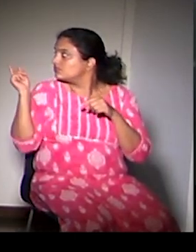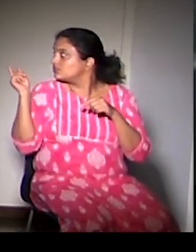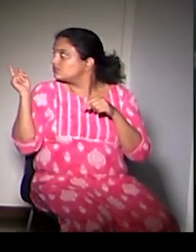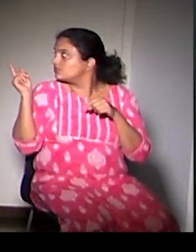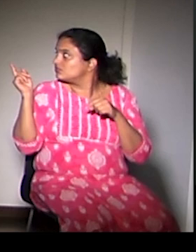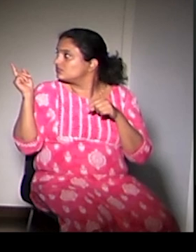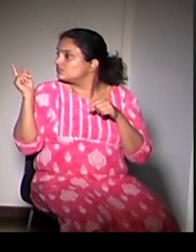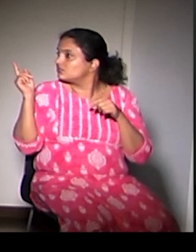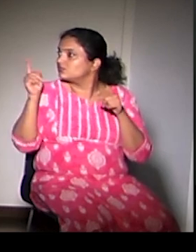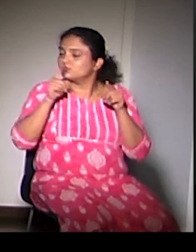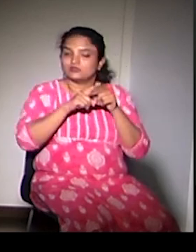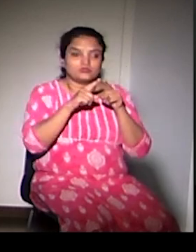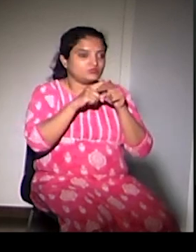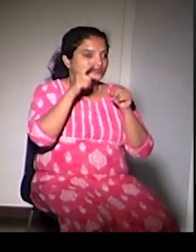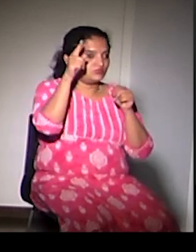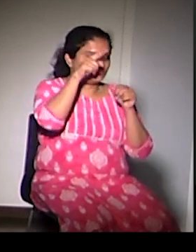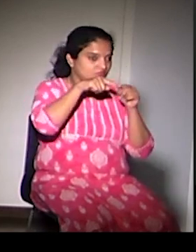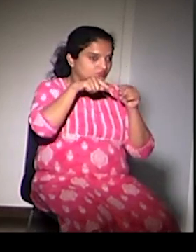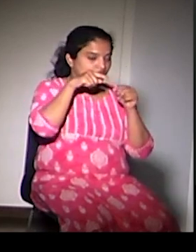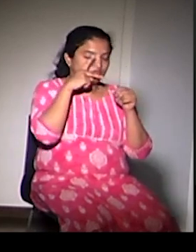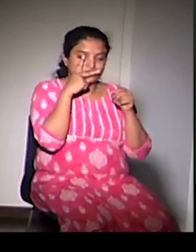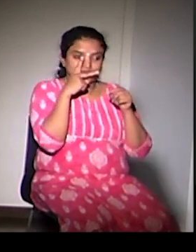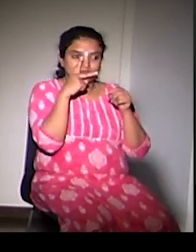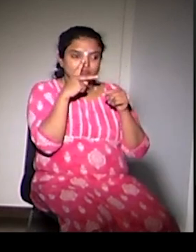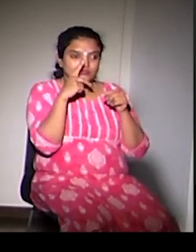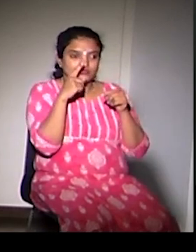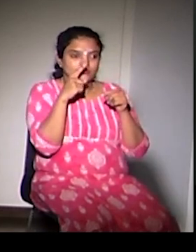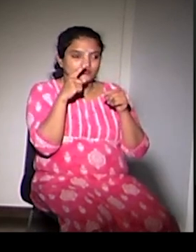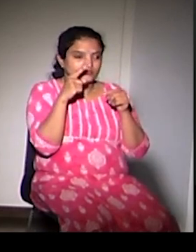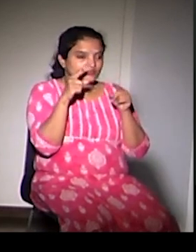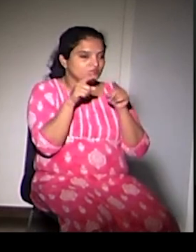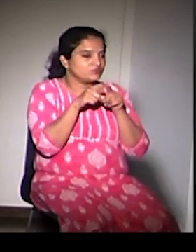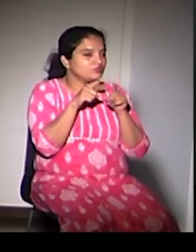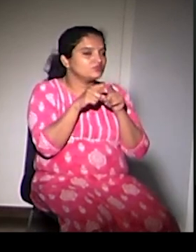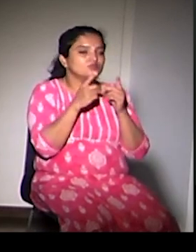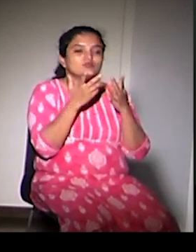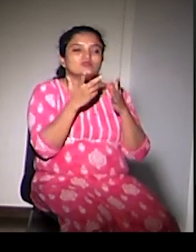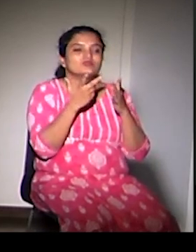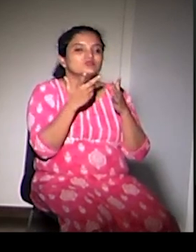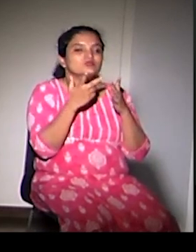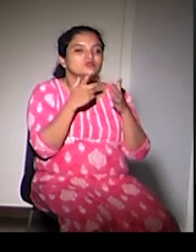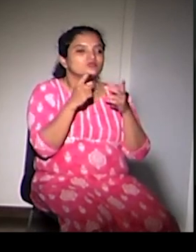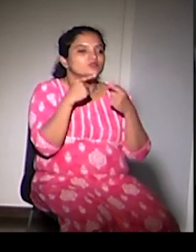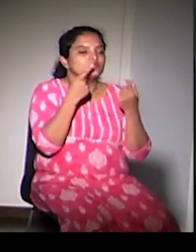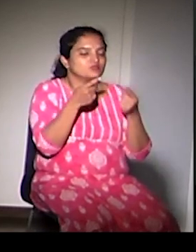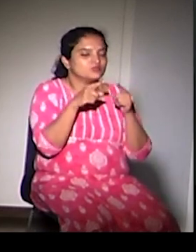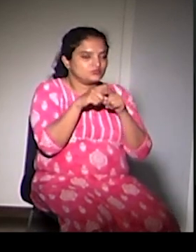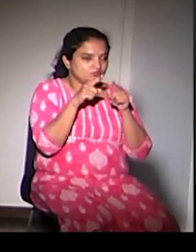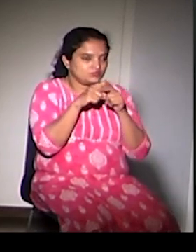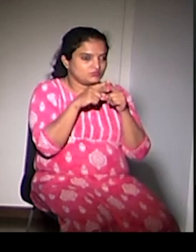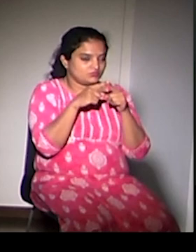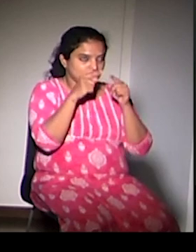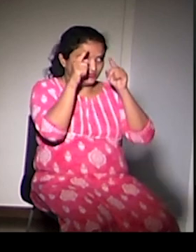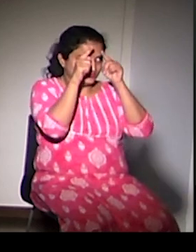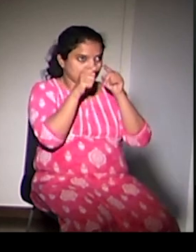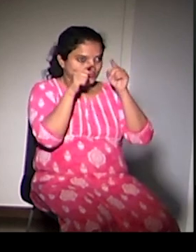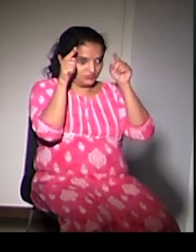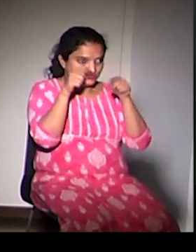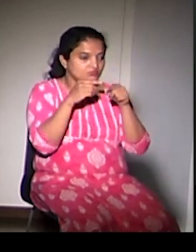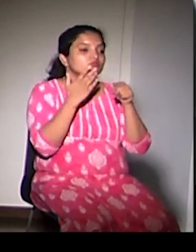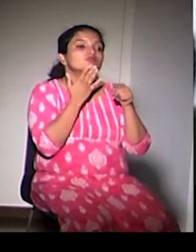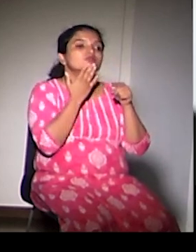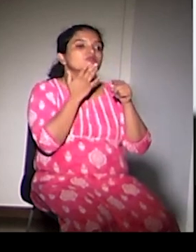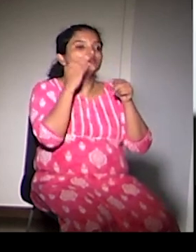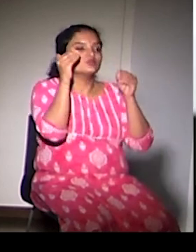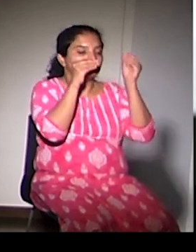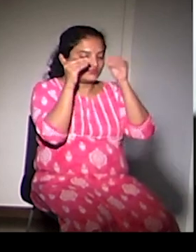in Bengal, which is basically just the same, but without the black line and allowing the colours to